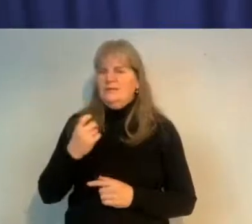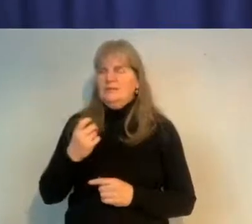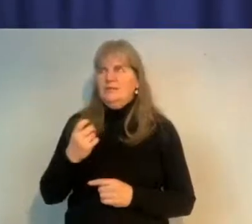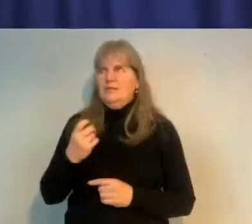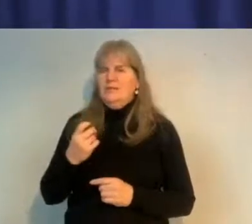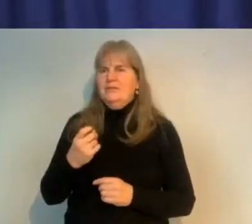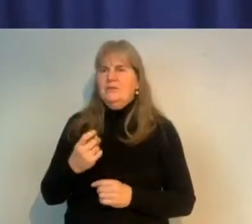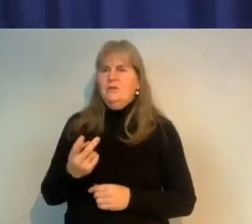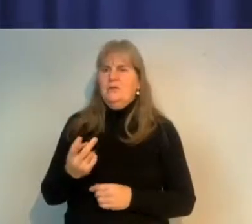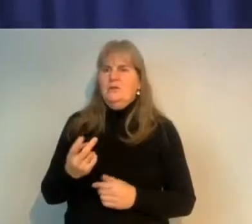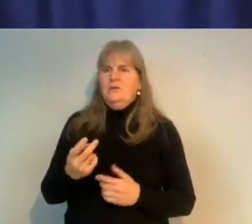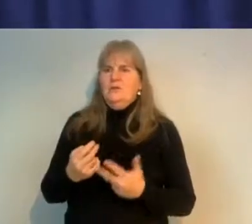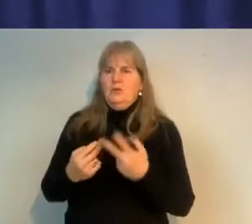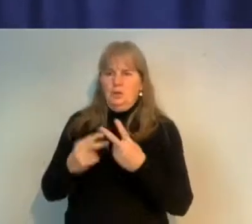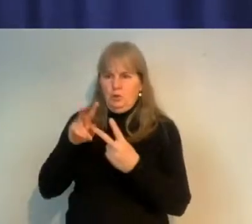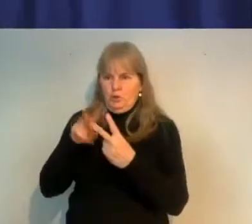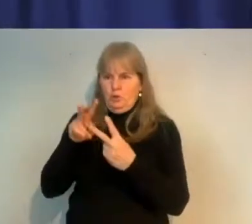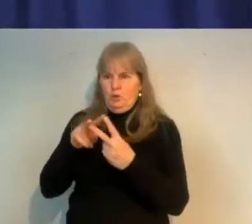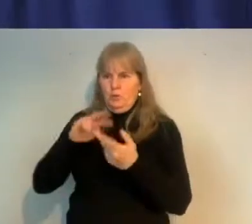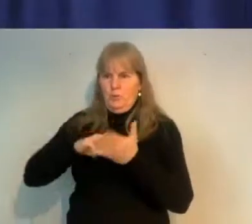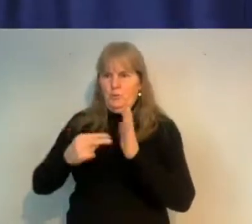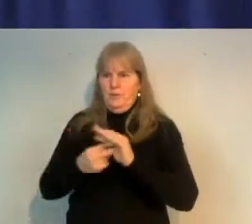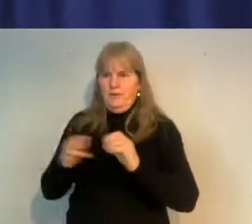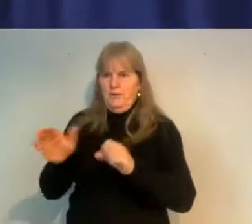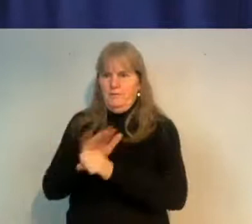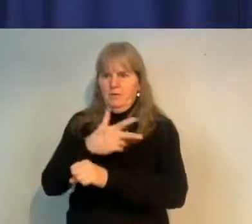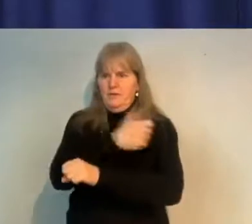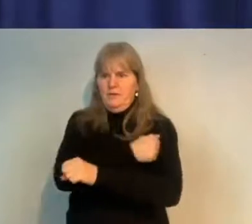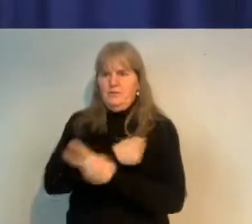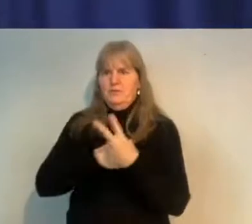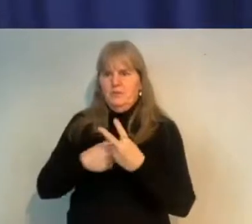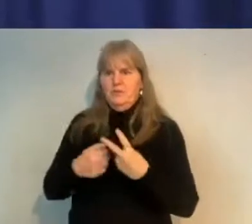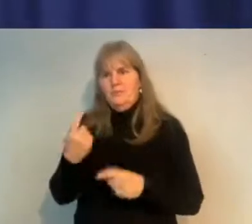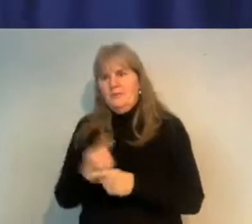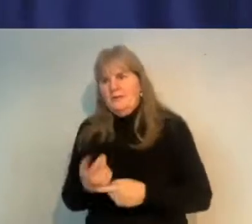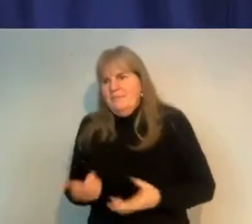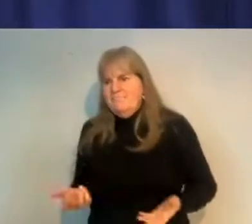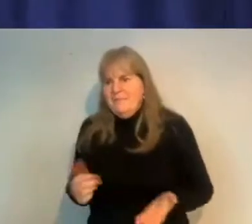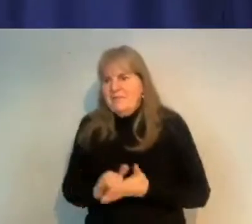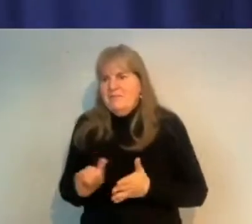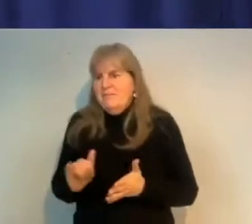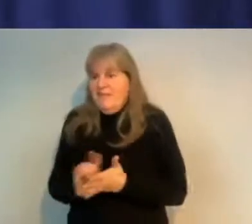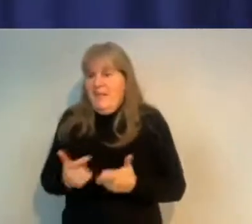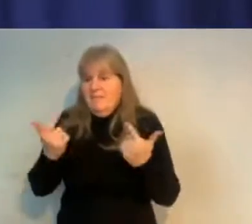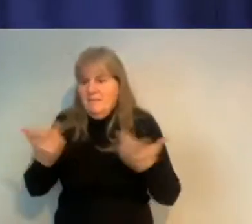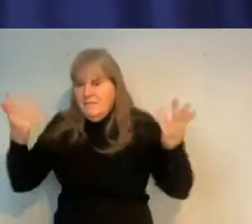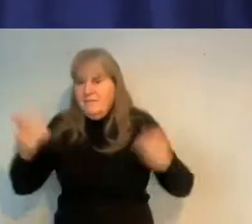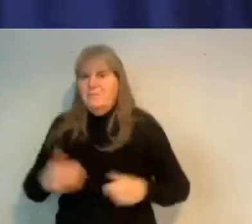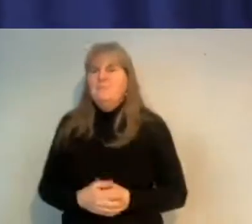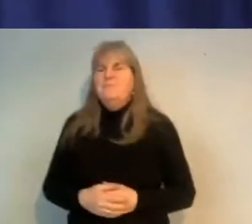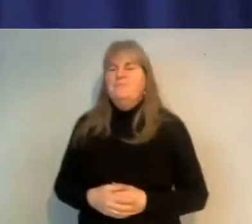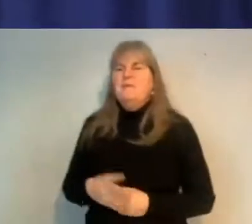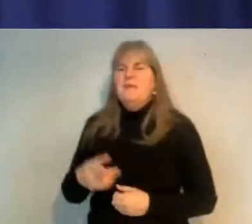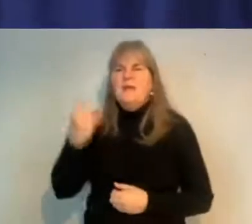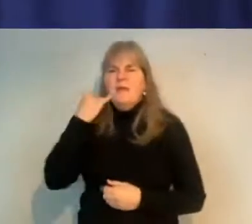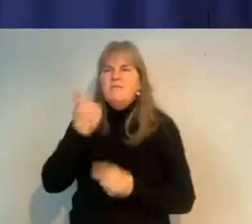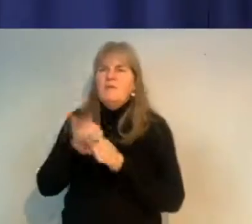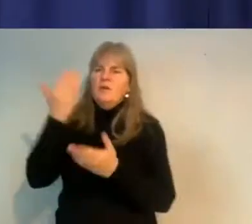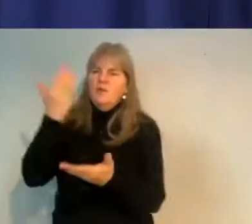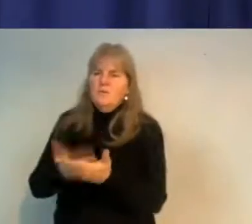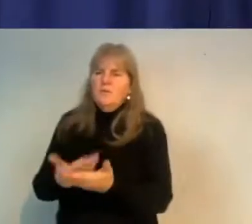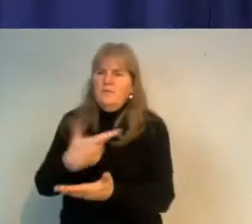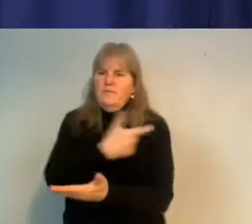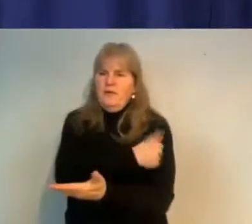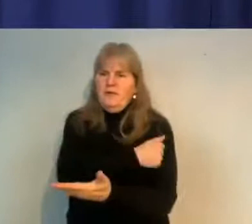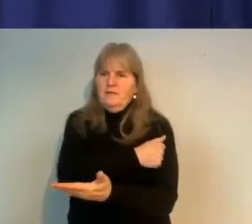definitions of fully vaccinated. Sorry, folks, that's just the way it is. If you're thinking about proof of vaccination or